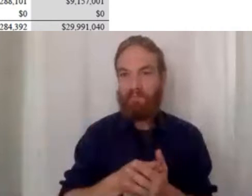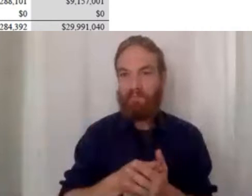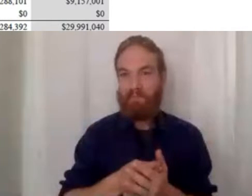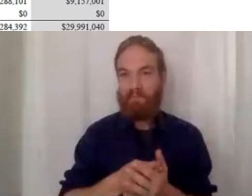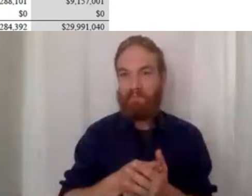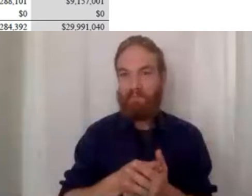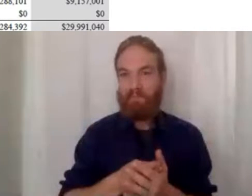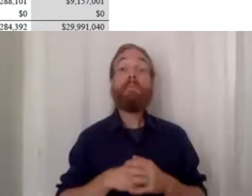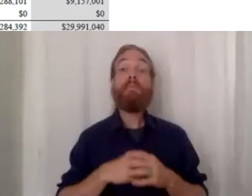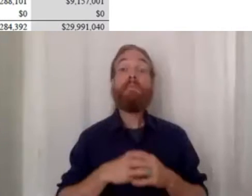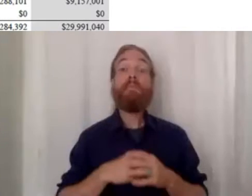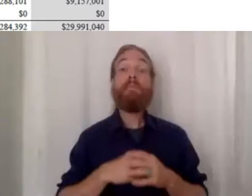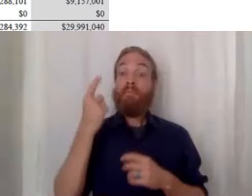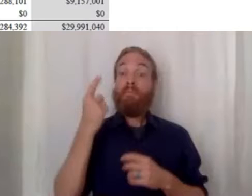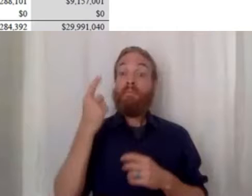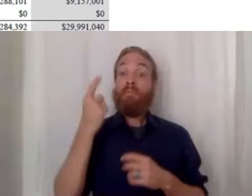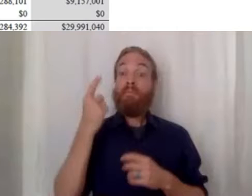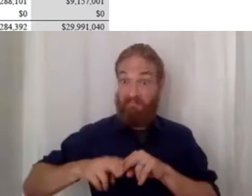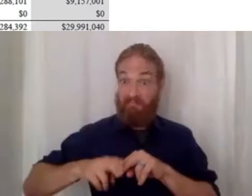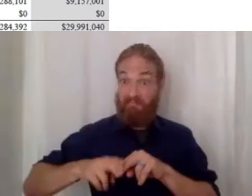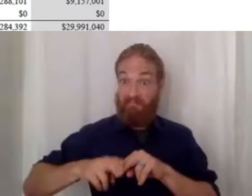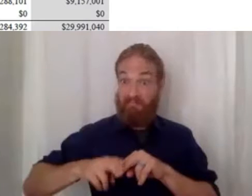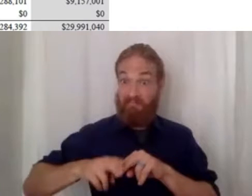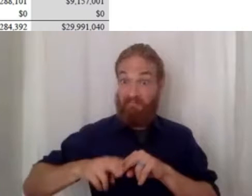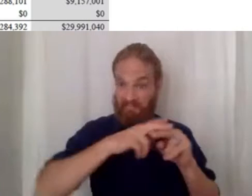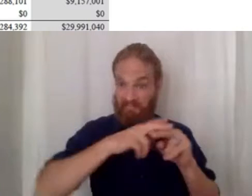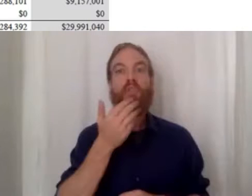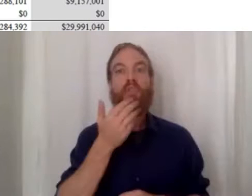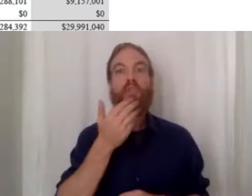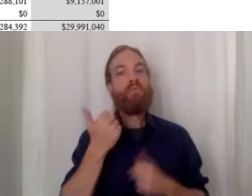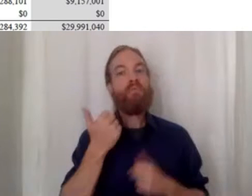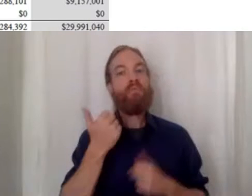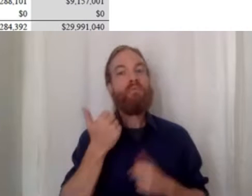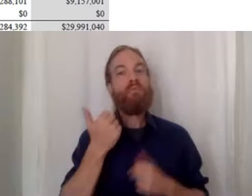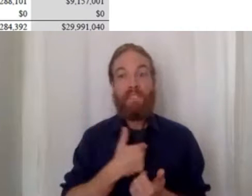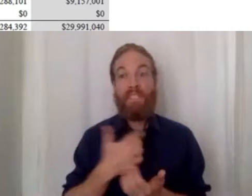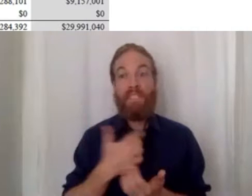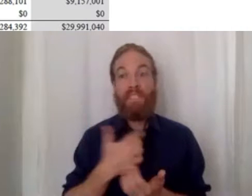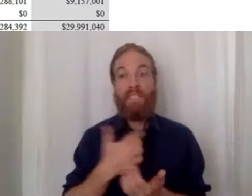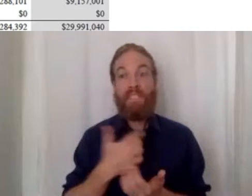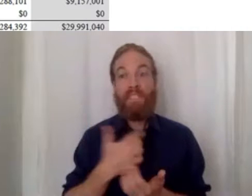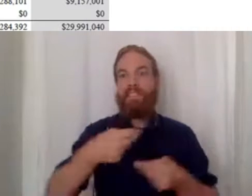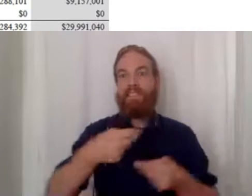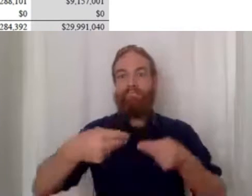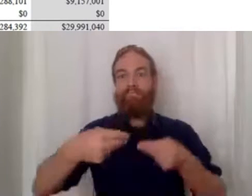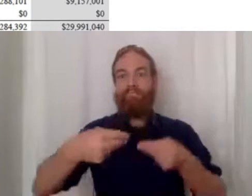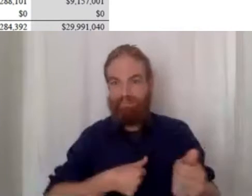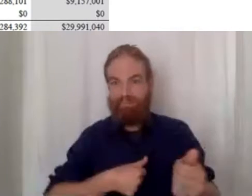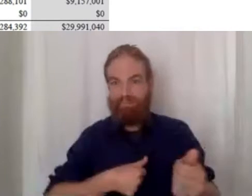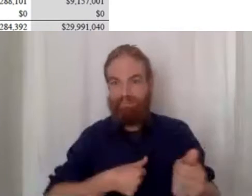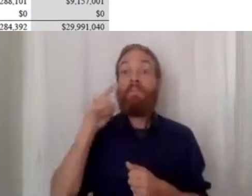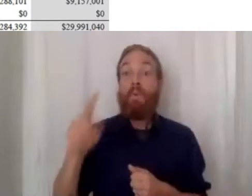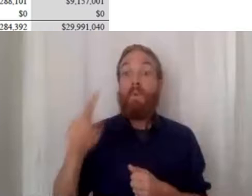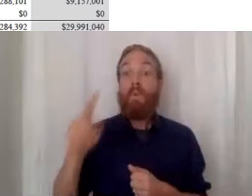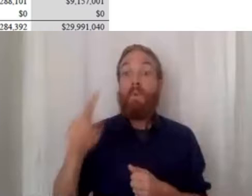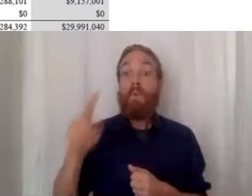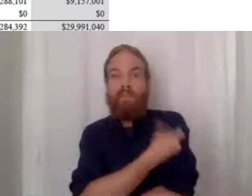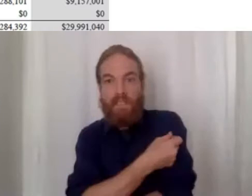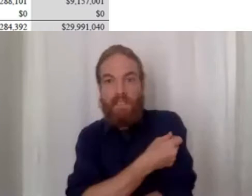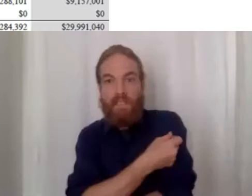receiving quite a bit more of the reimbursements for the immunization and the epidemiology activity. So those overall